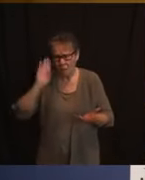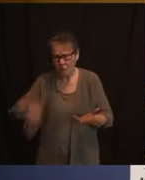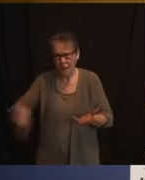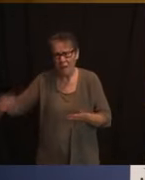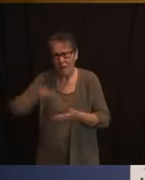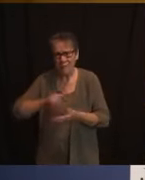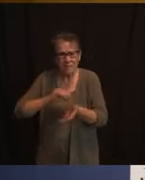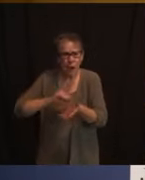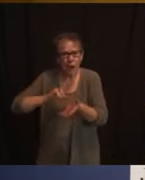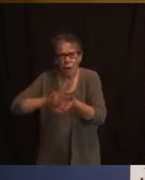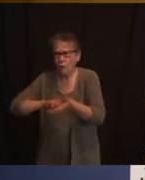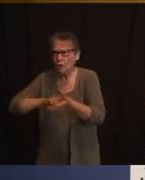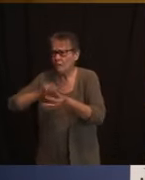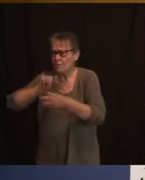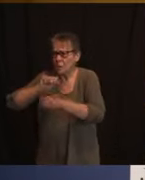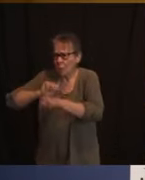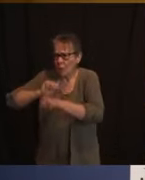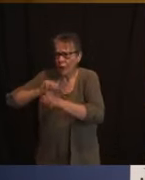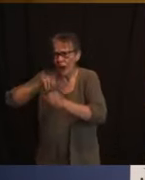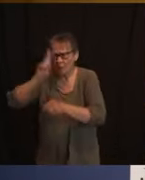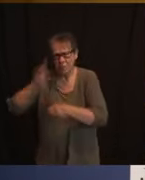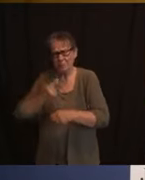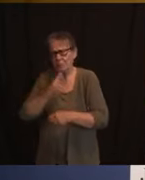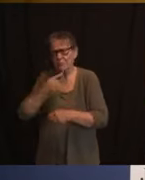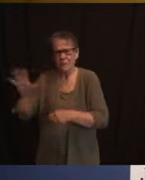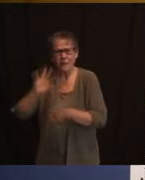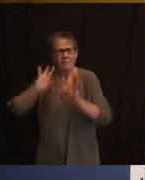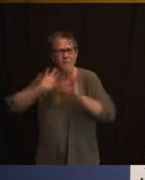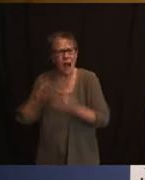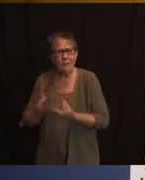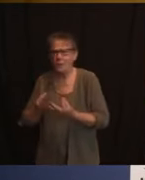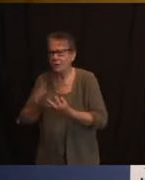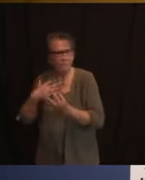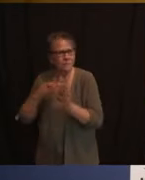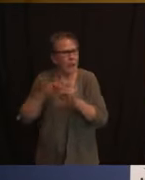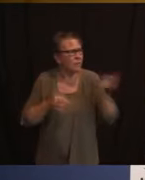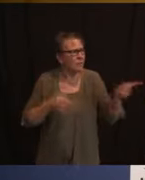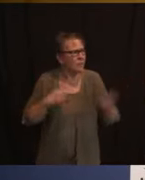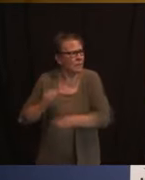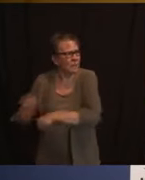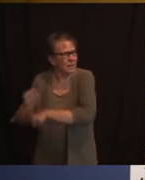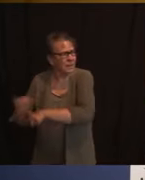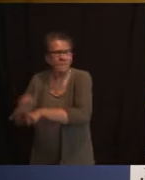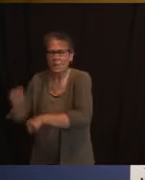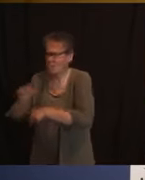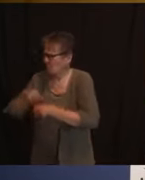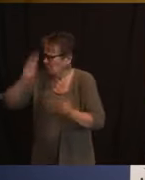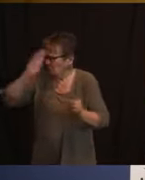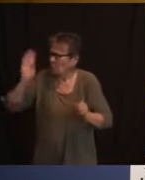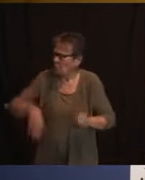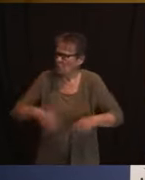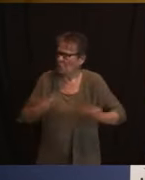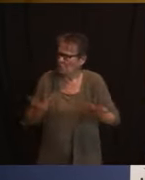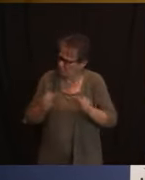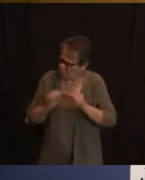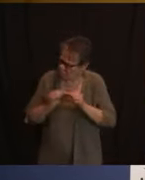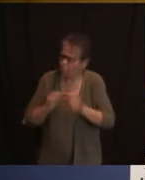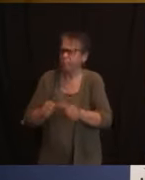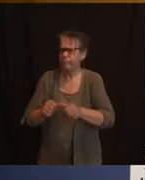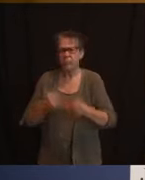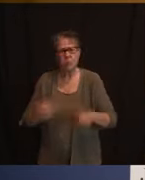and keeping their emergency departments open. We recognize that COVID-19 has placed extreme financial